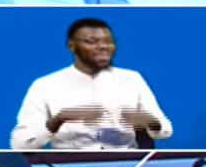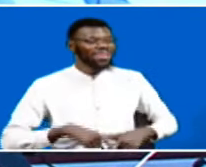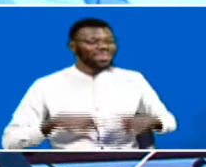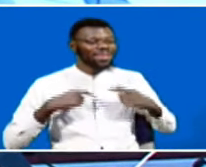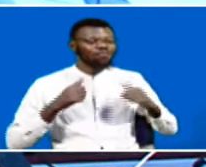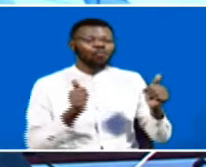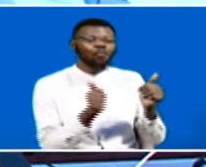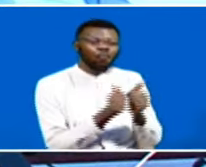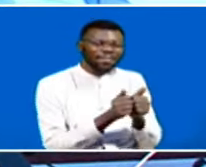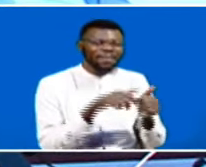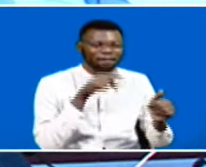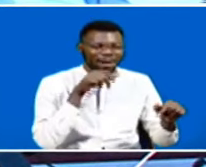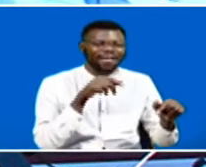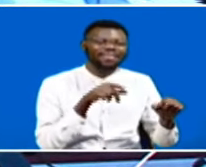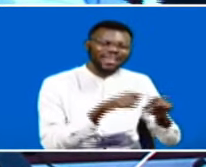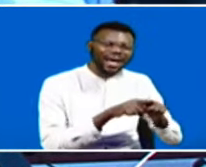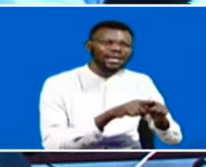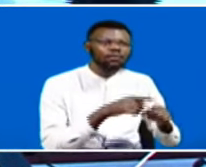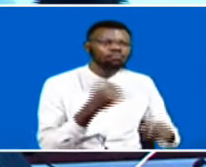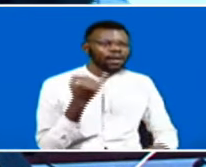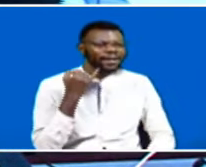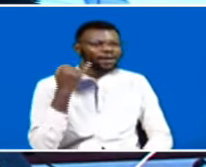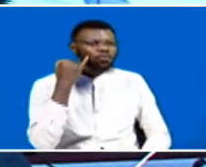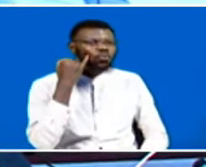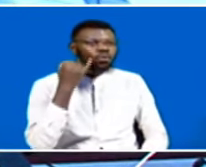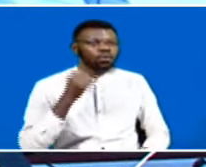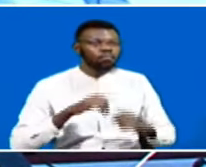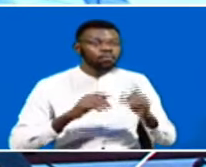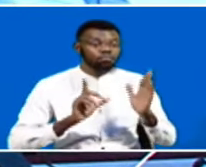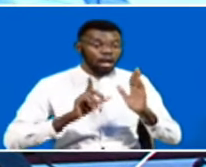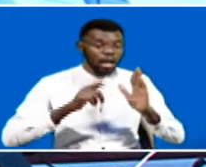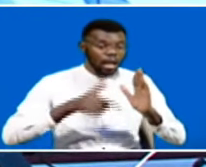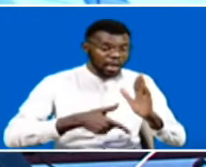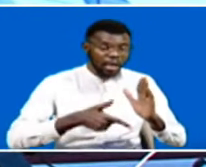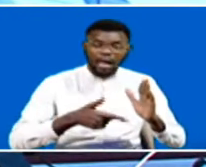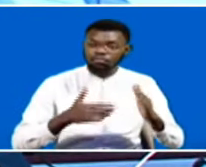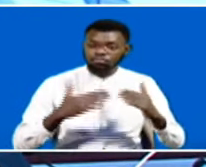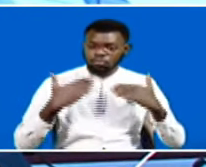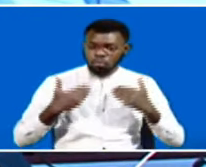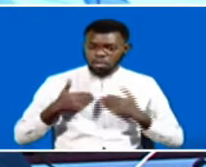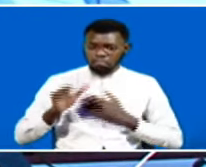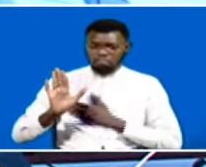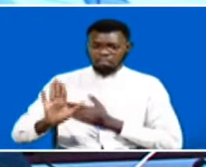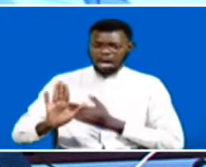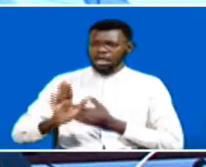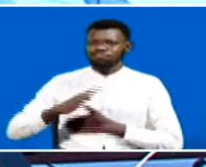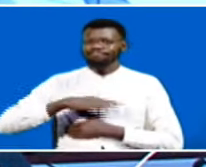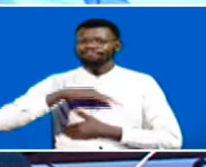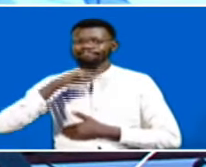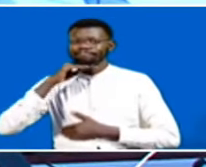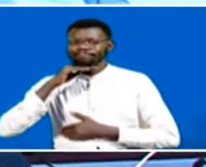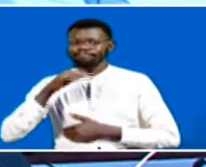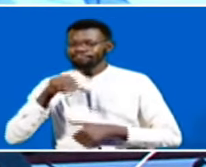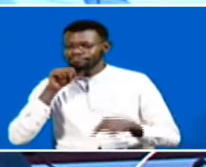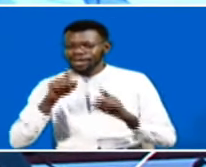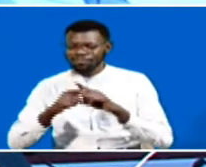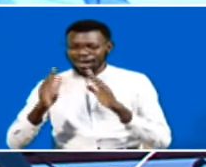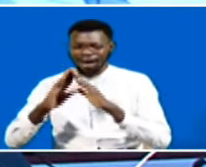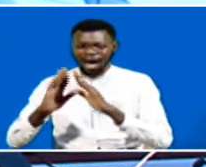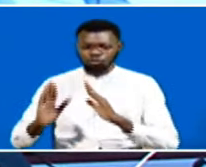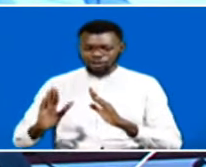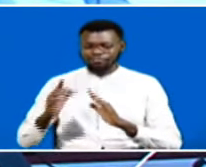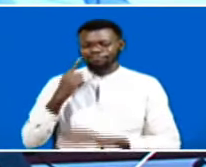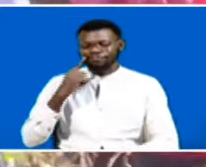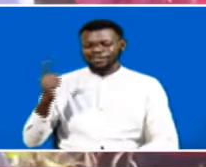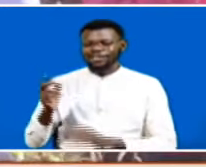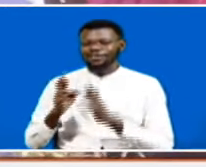in Nakuru before her badly decomposed body was recovered in the brother's house. Ken Gashuhi reports from Nakuru.